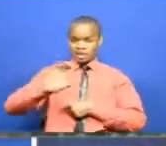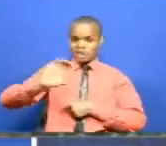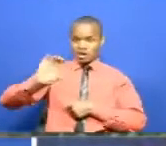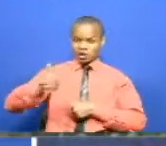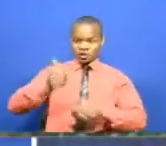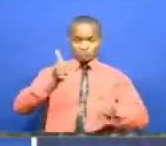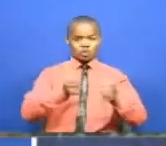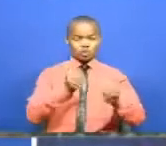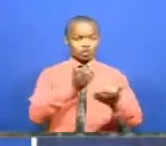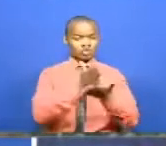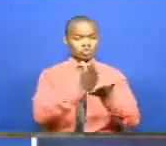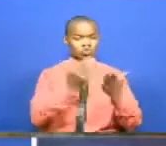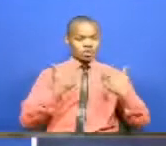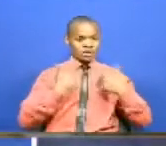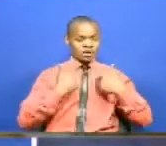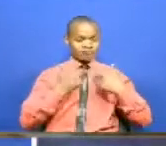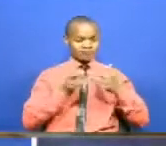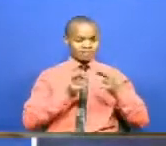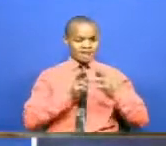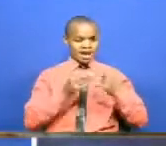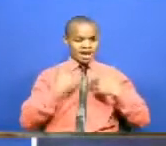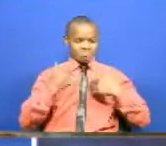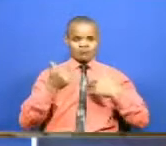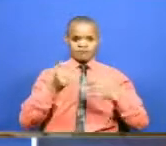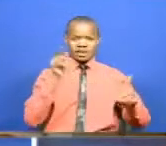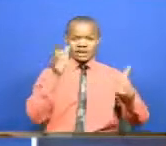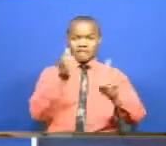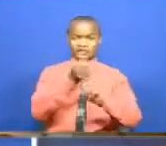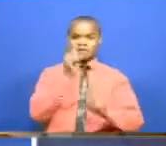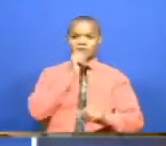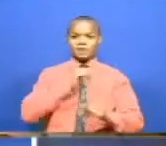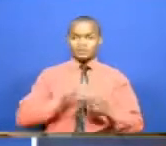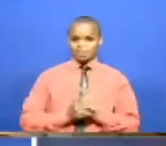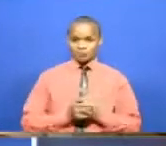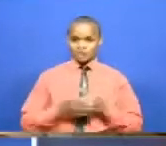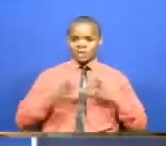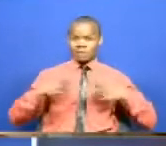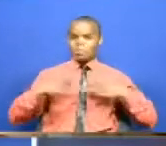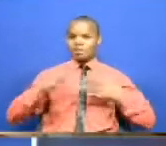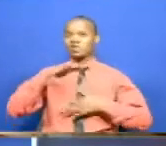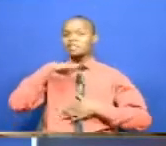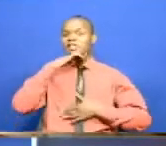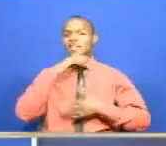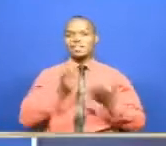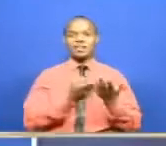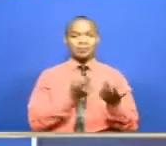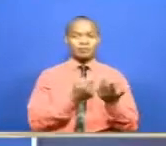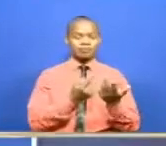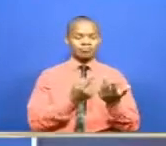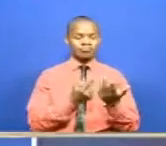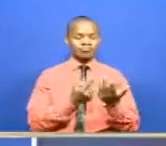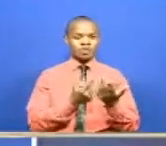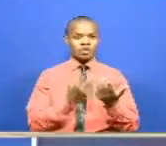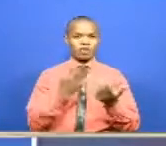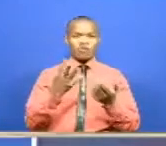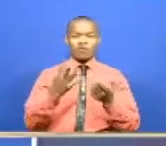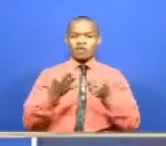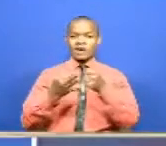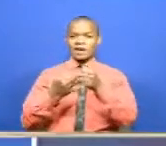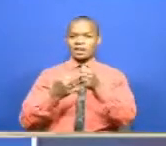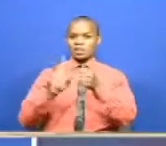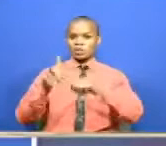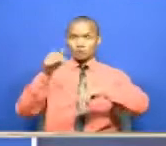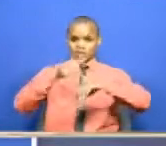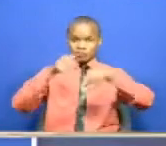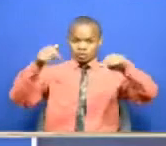this minimum requirement. Idadi ya wale walioaga dunia nchini sasa imefikia 482 baada ya wagonjwa wanane